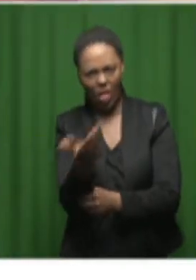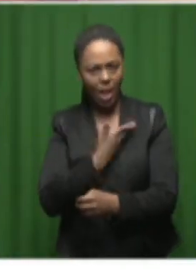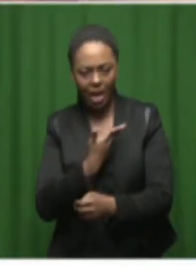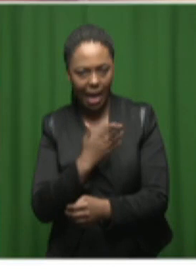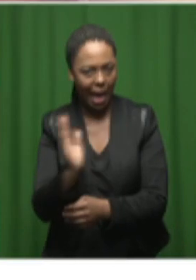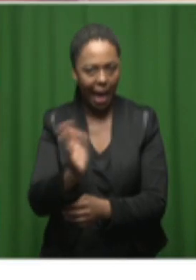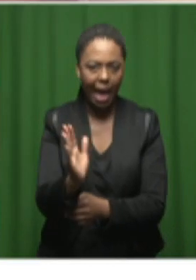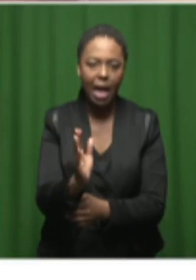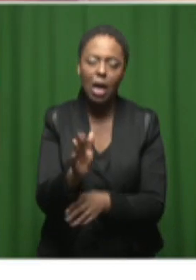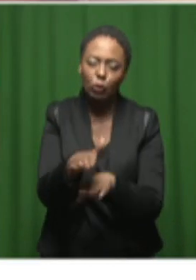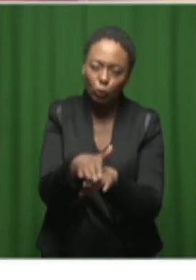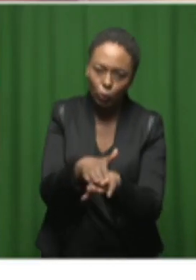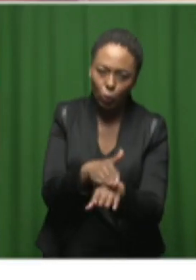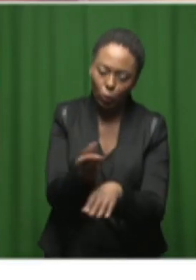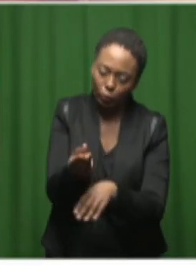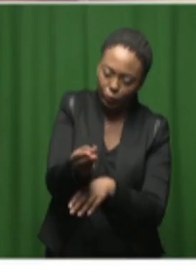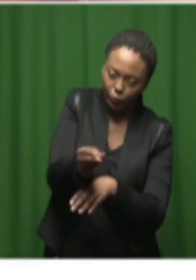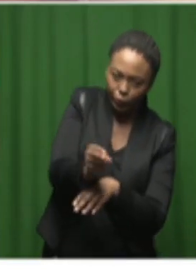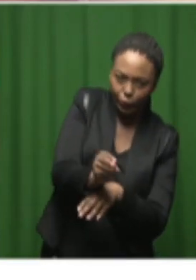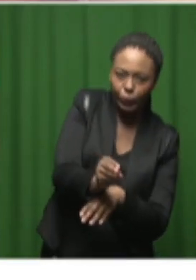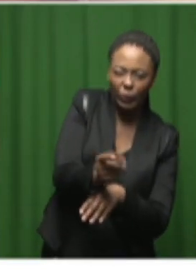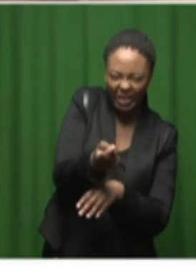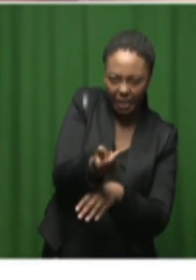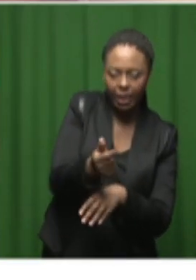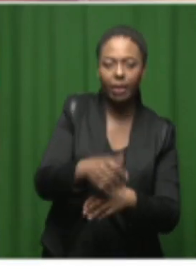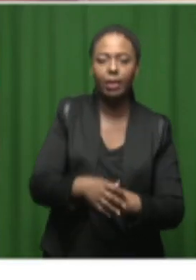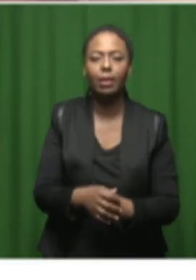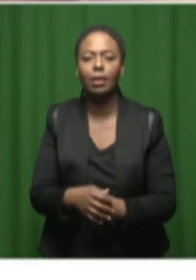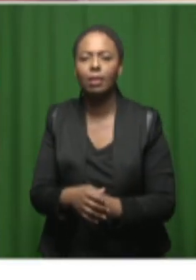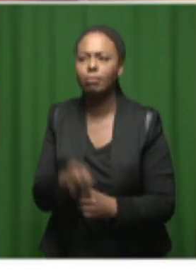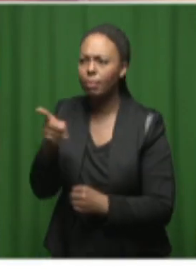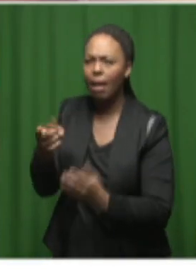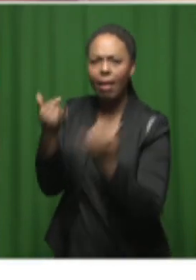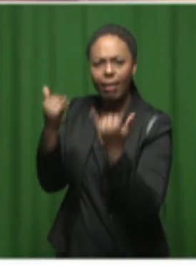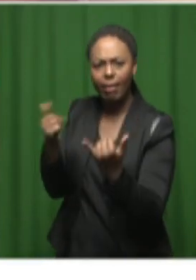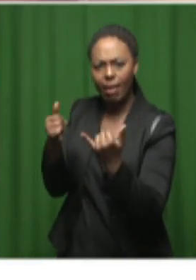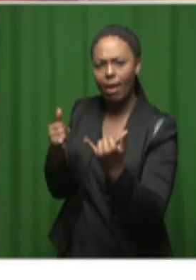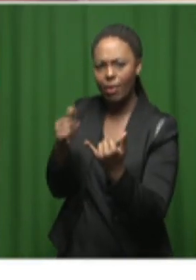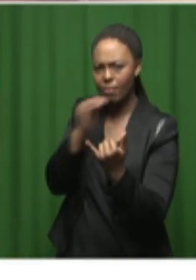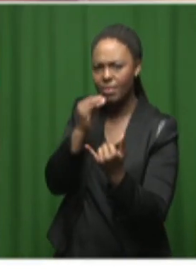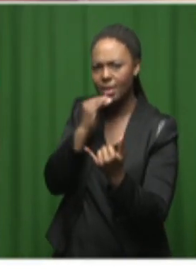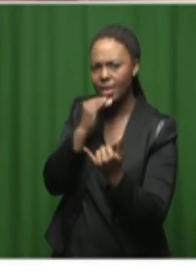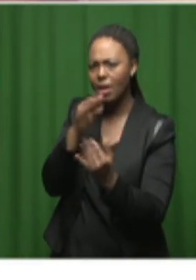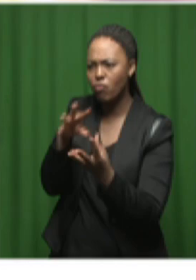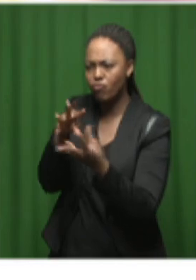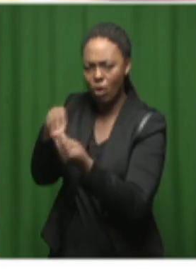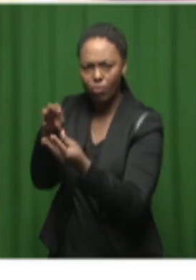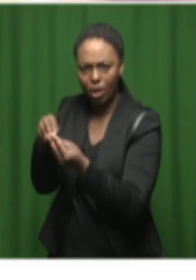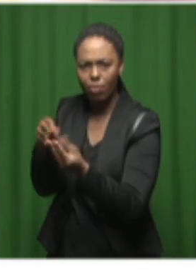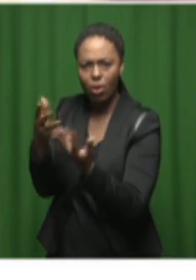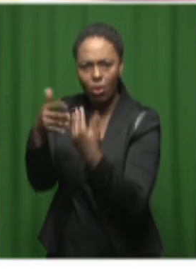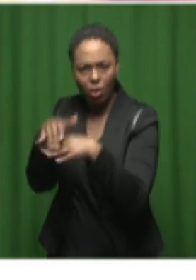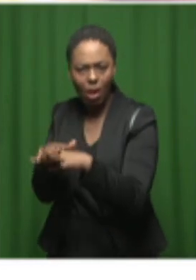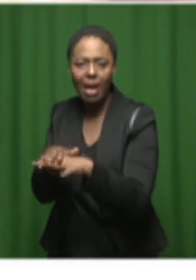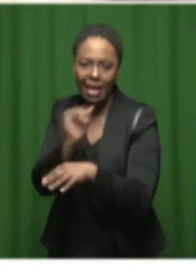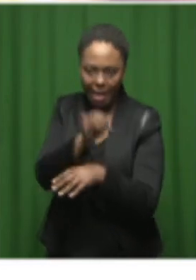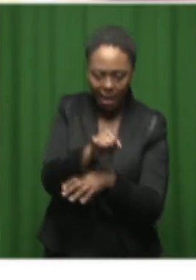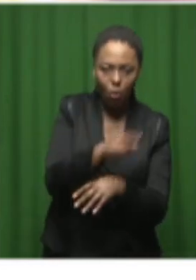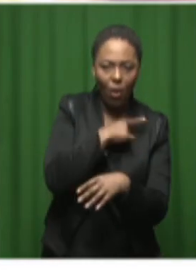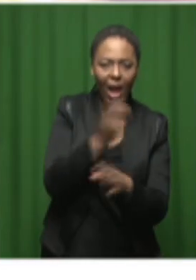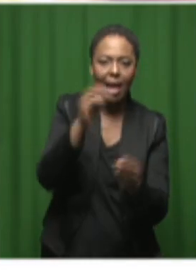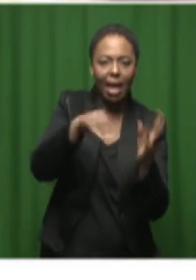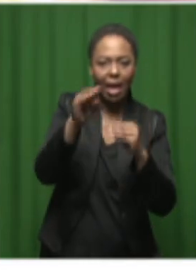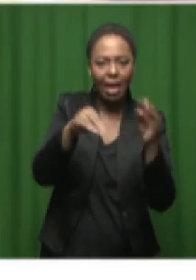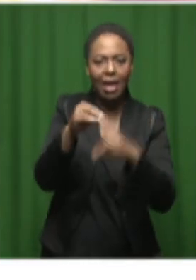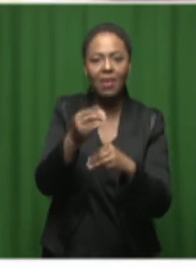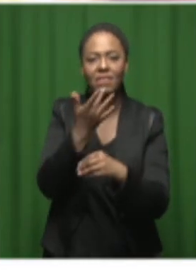it a thing immersing the dumpling in the stew as you cook it so that it cooks along with the stew? Yes, because it does add flavor, and the sauce